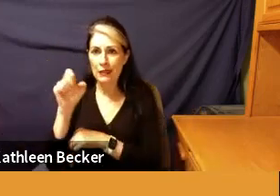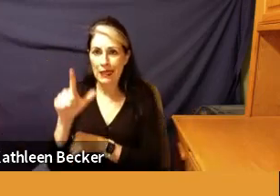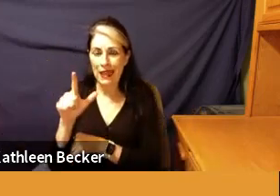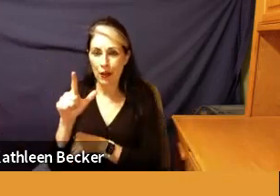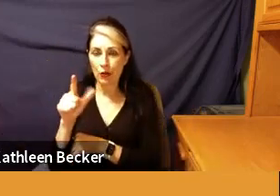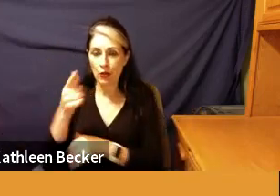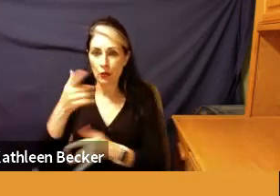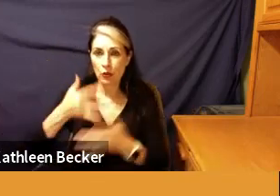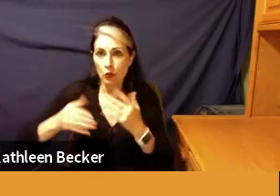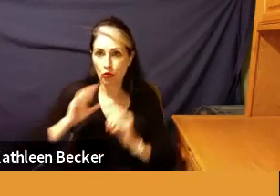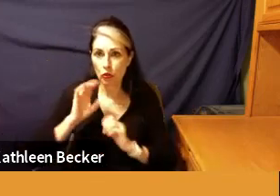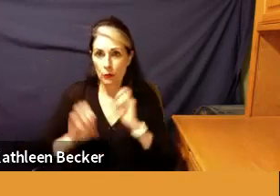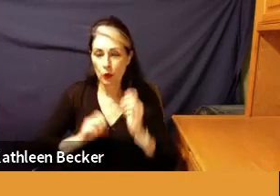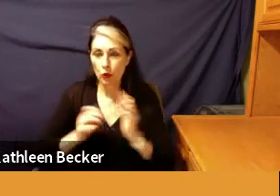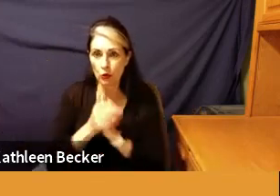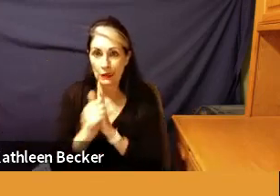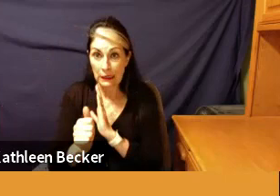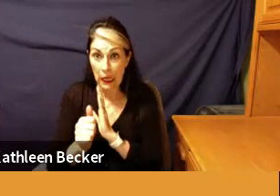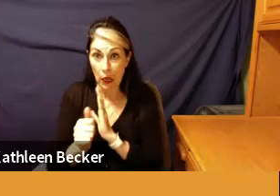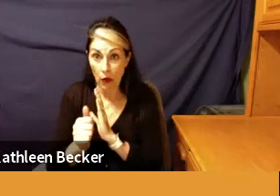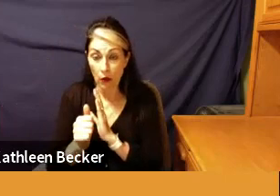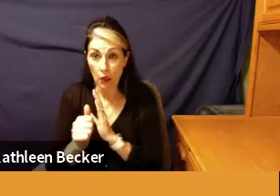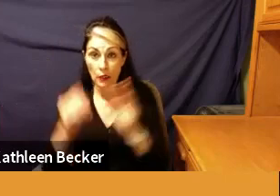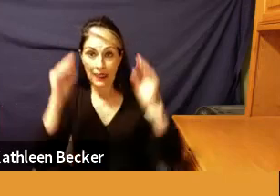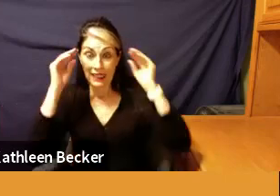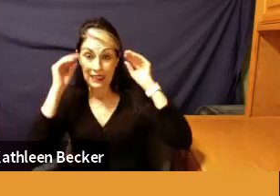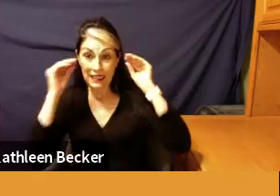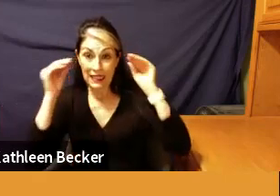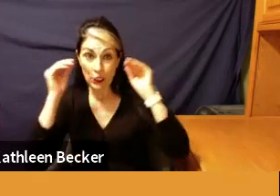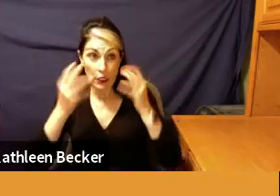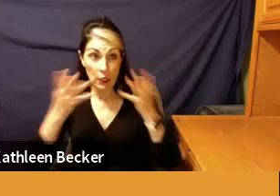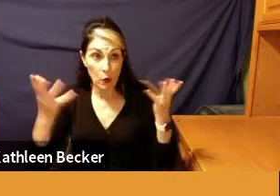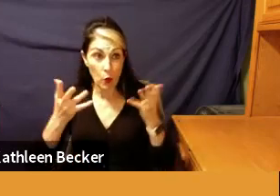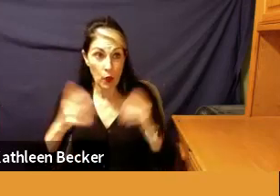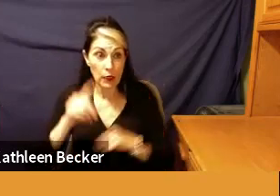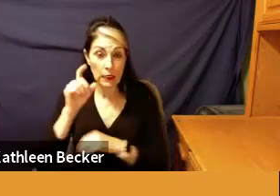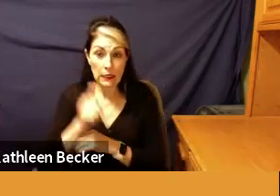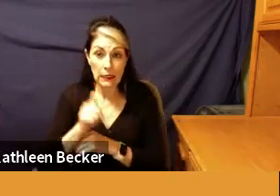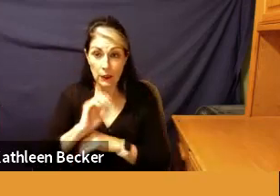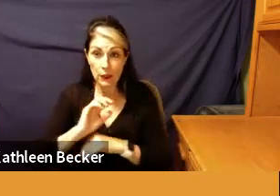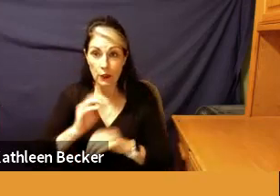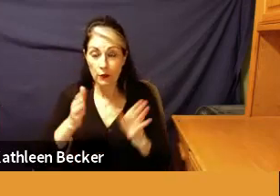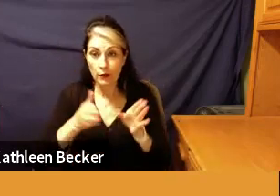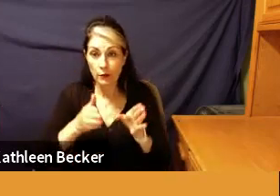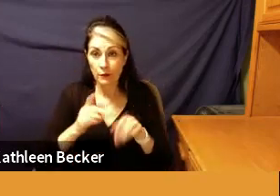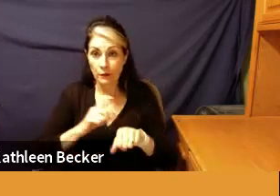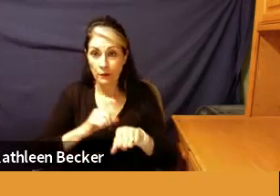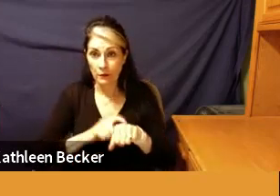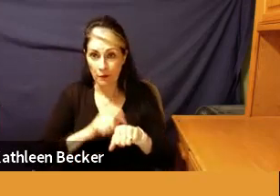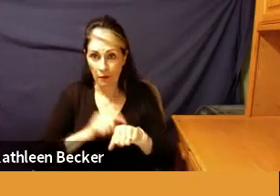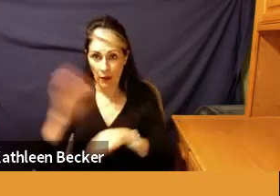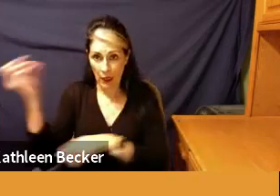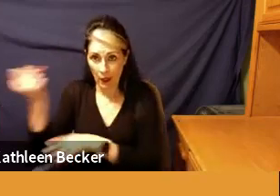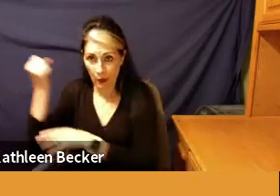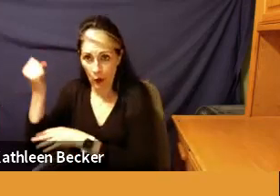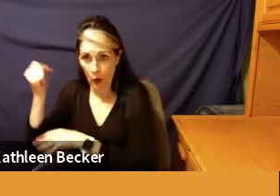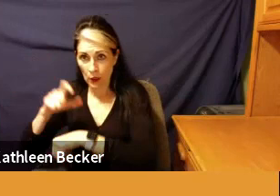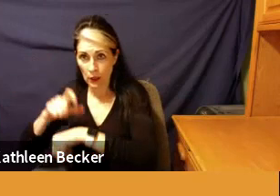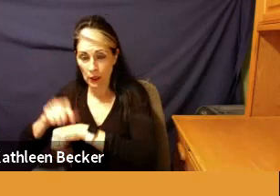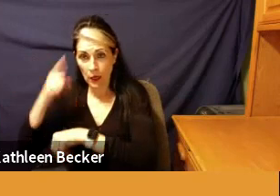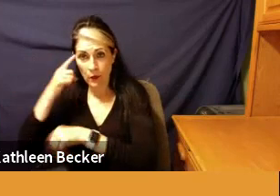want to teach kids. So you're teaching them that they're going to need to set aside the time to get the help that they